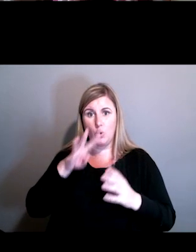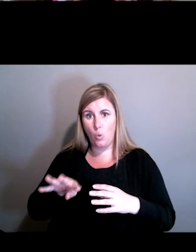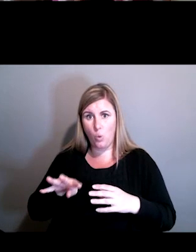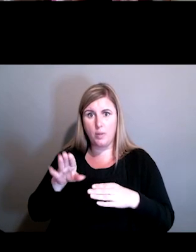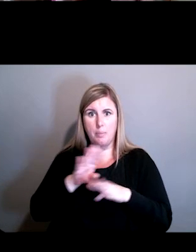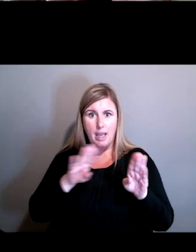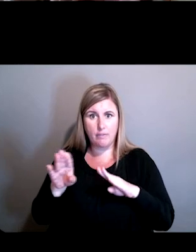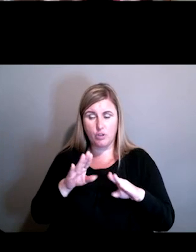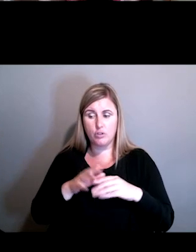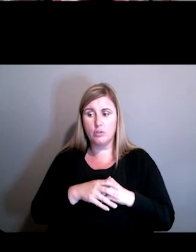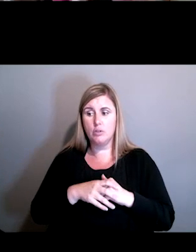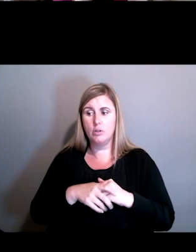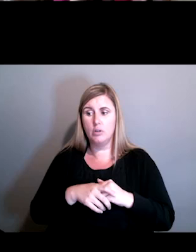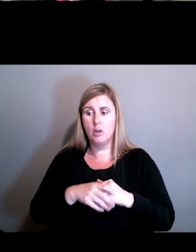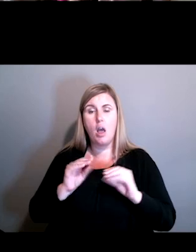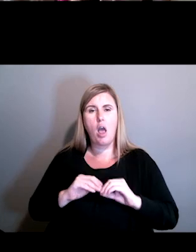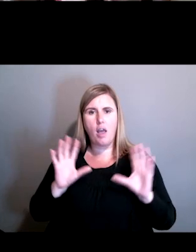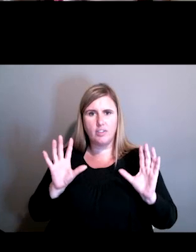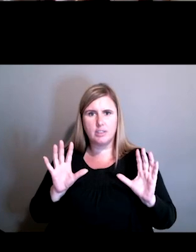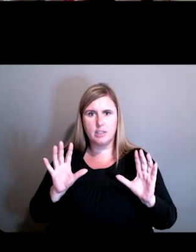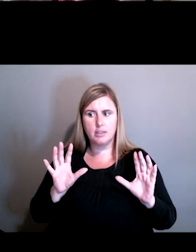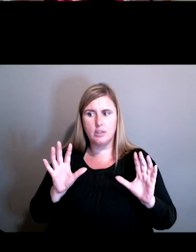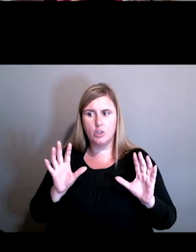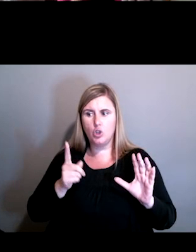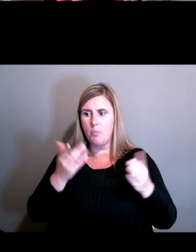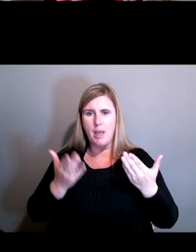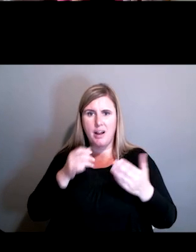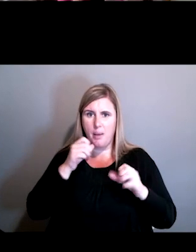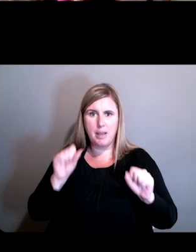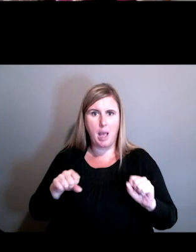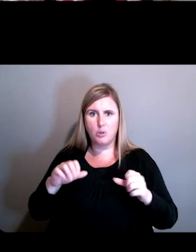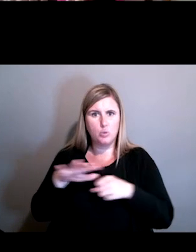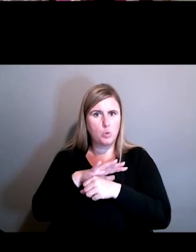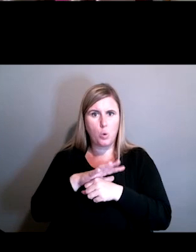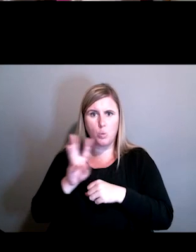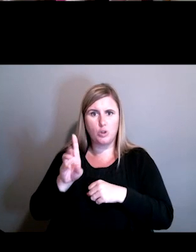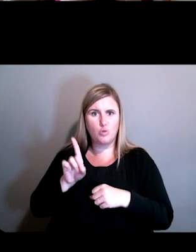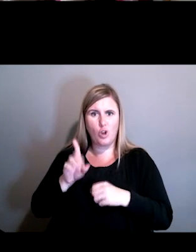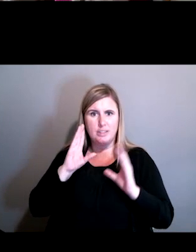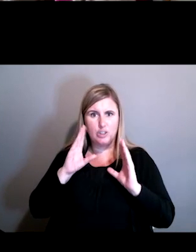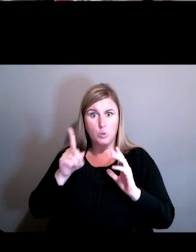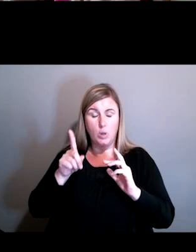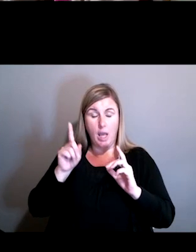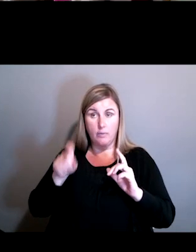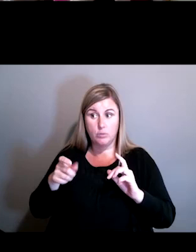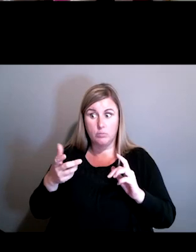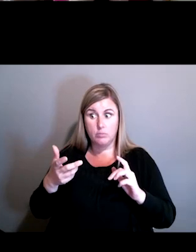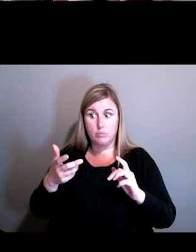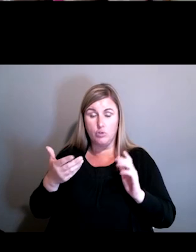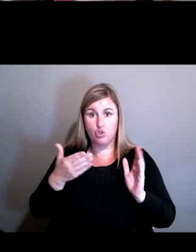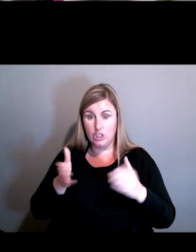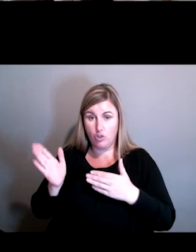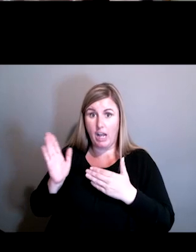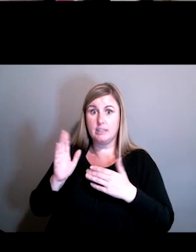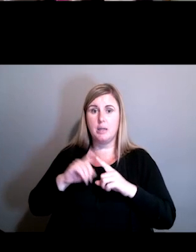Obviously, you may not be able to totally withdraw attention as you're going to have to redirect, but minimizing